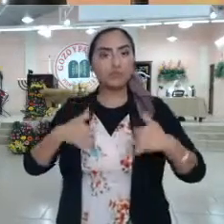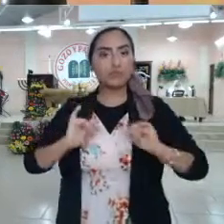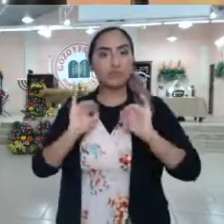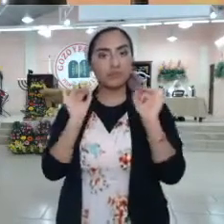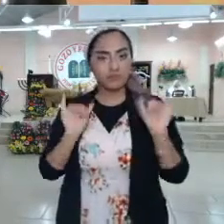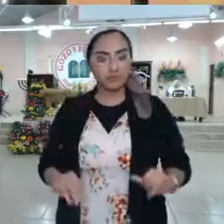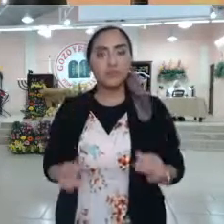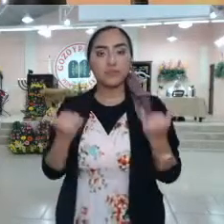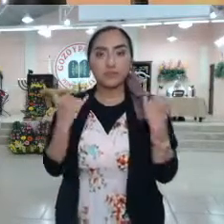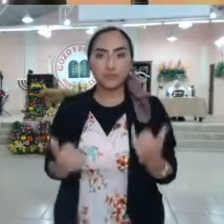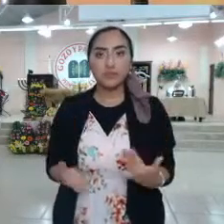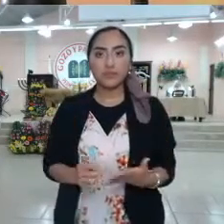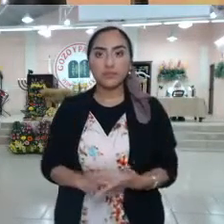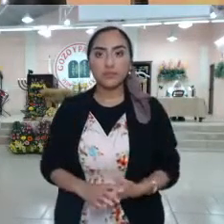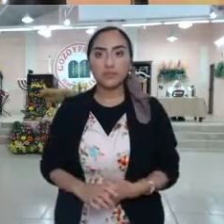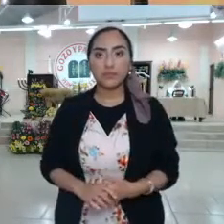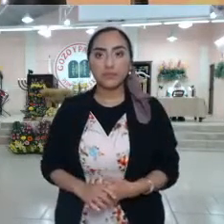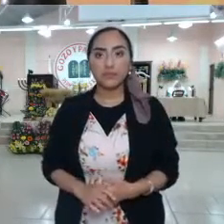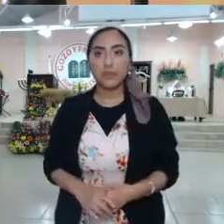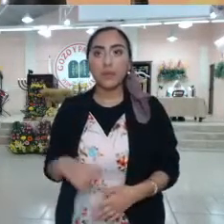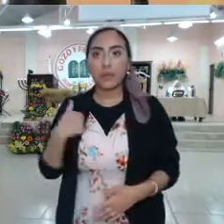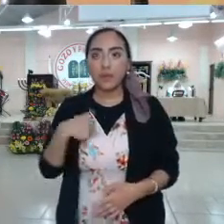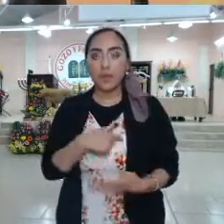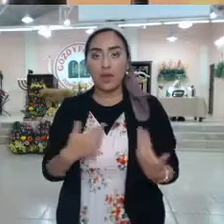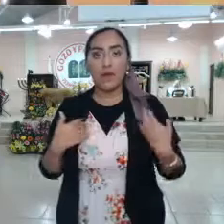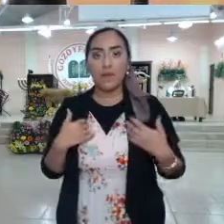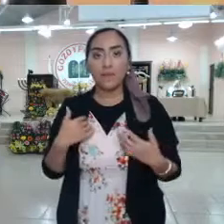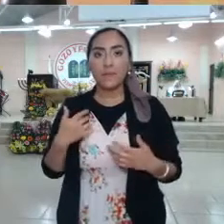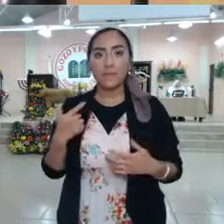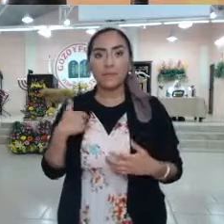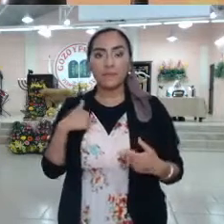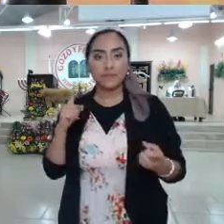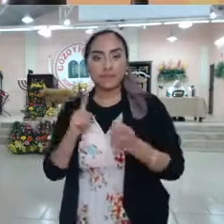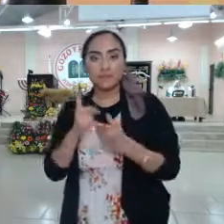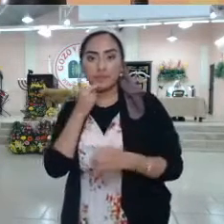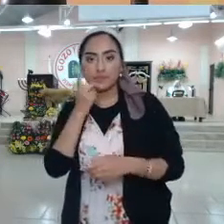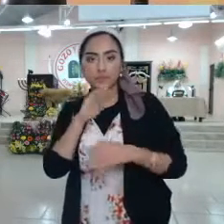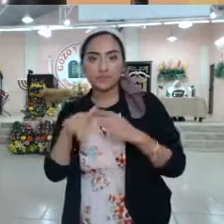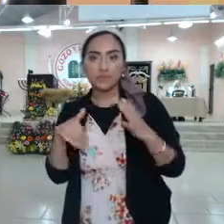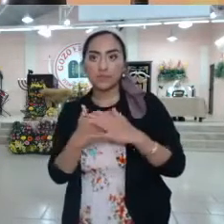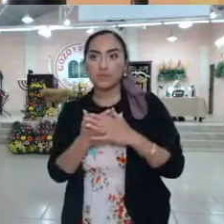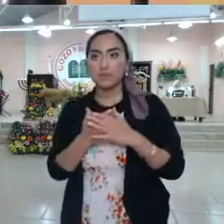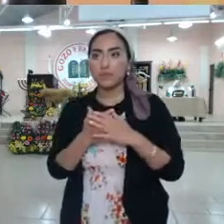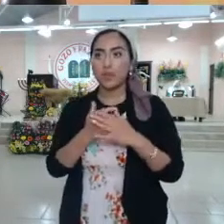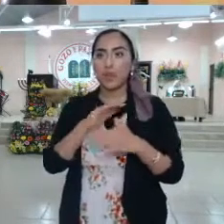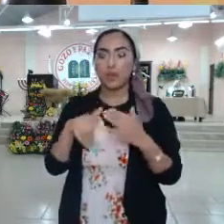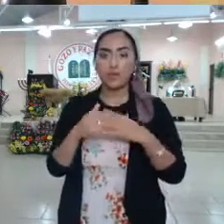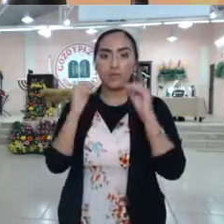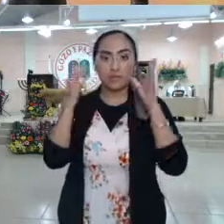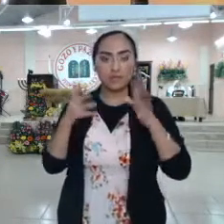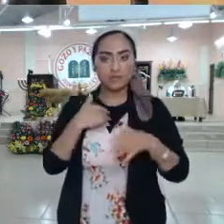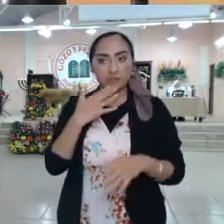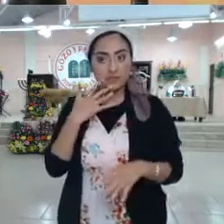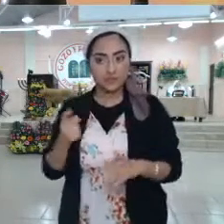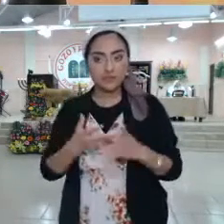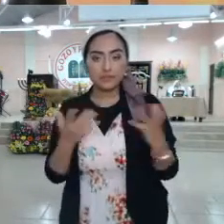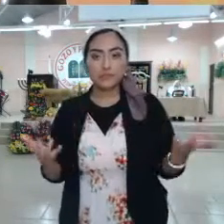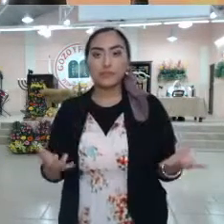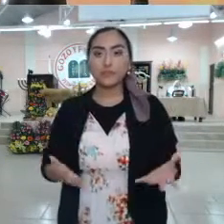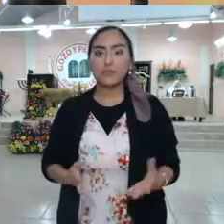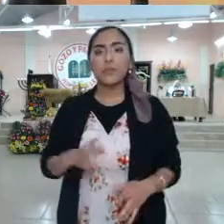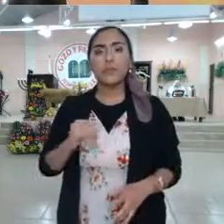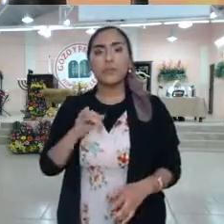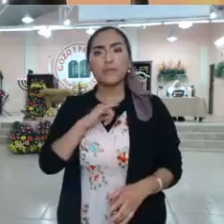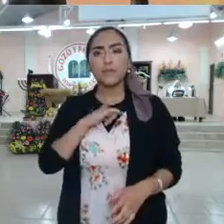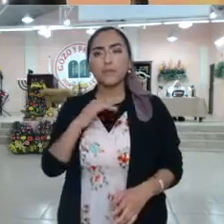stay. Now. We had, Roy invited me to have food